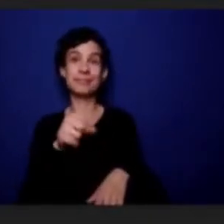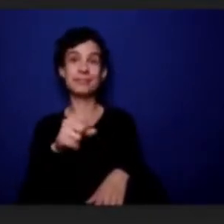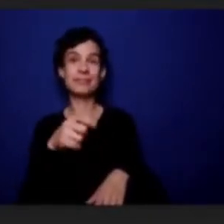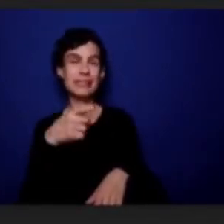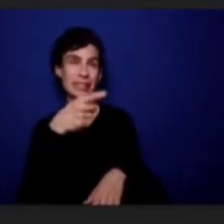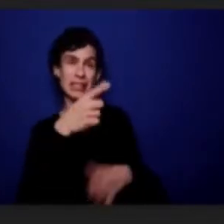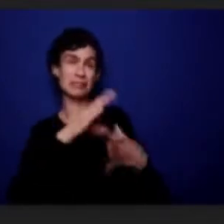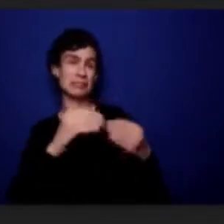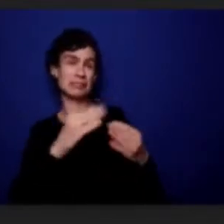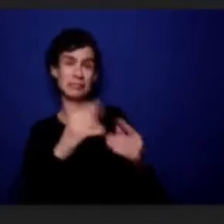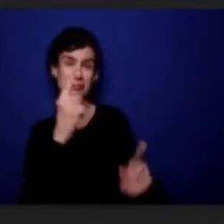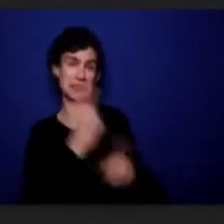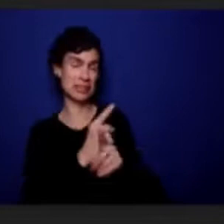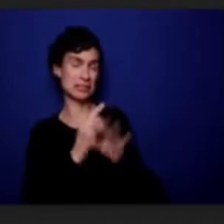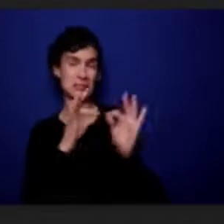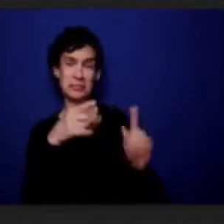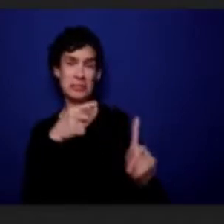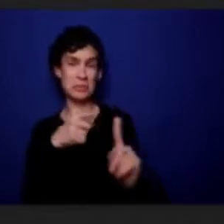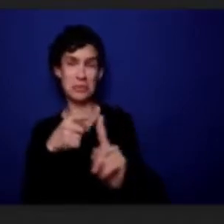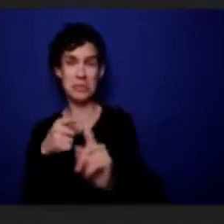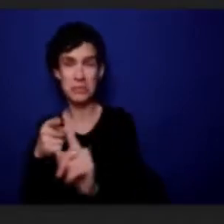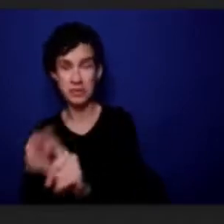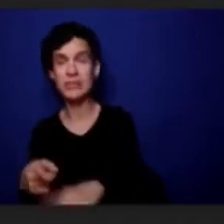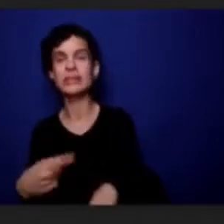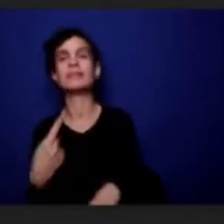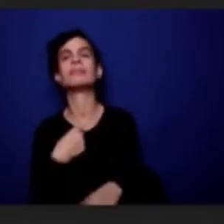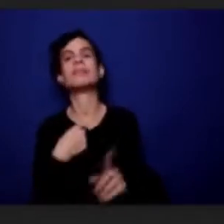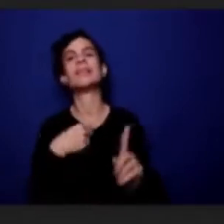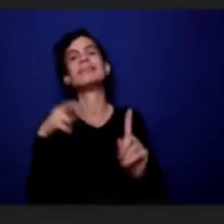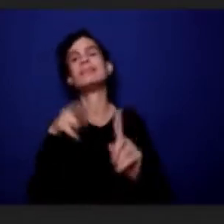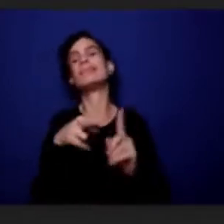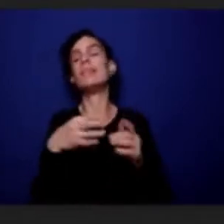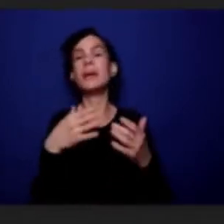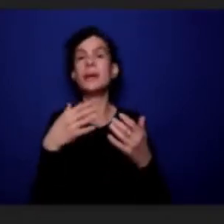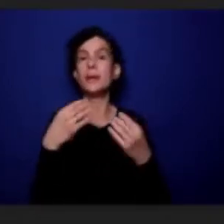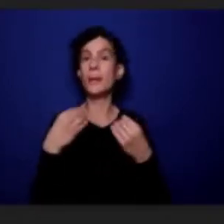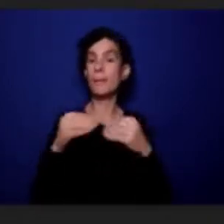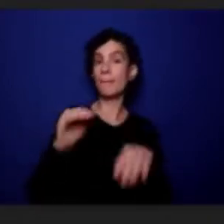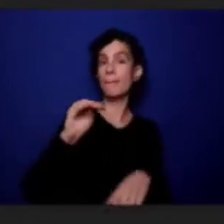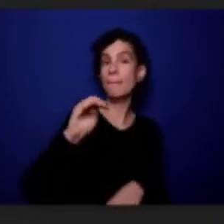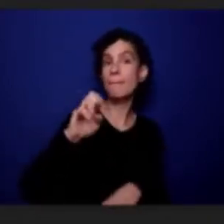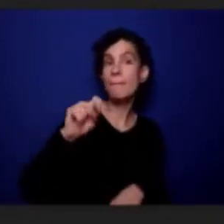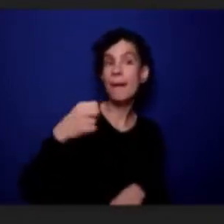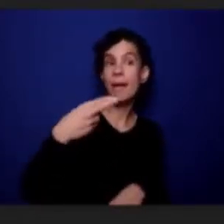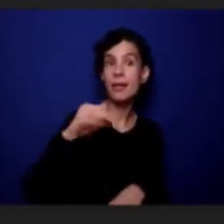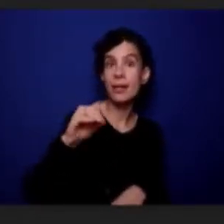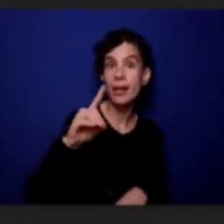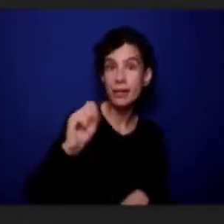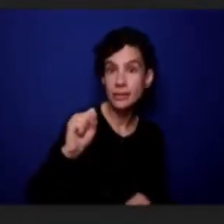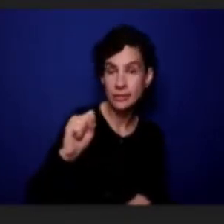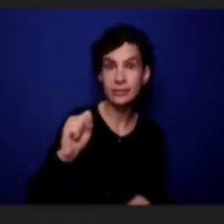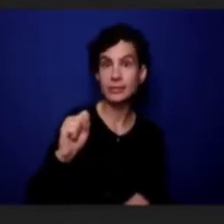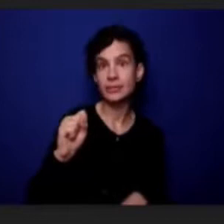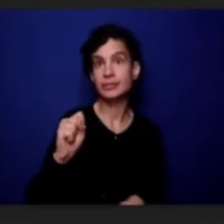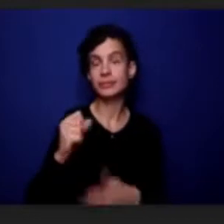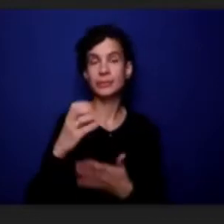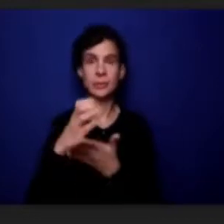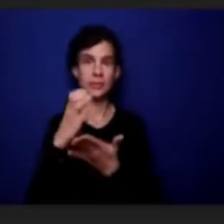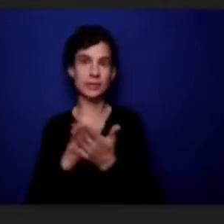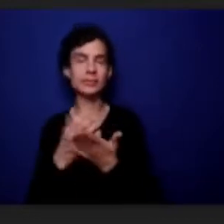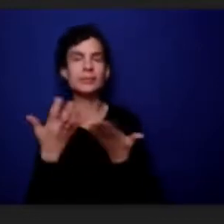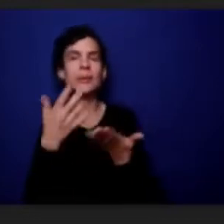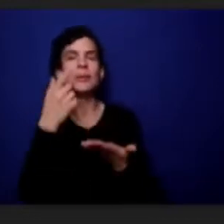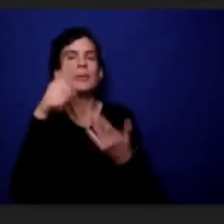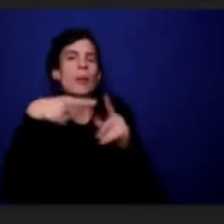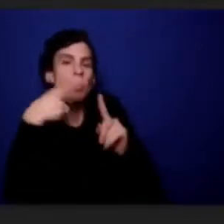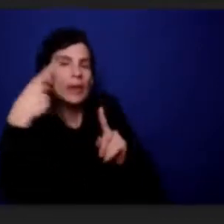Hana, I don't know if you agree. Yeah, that sounds about right. Yeah, we definitely, I think